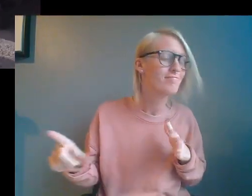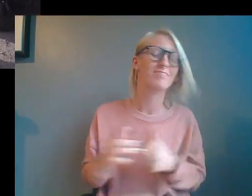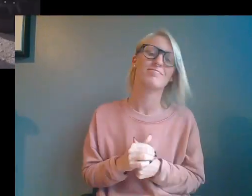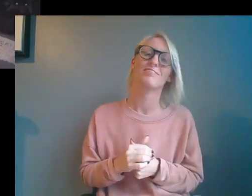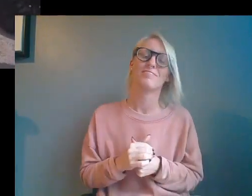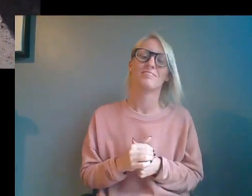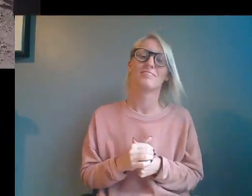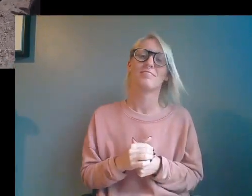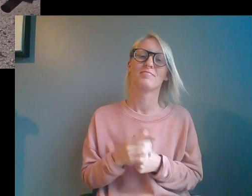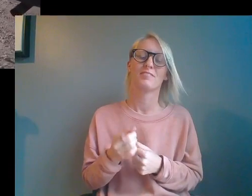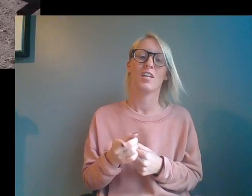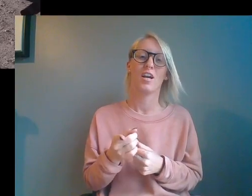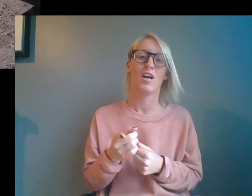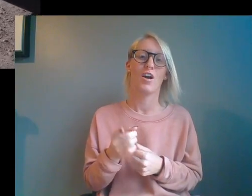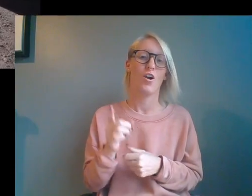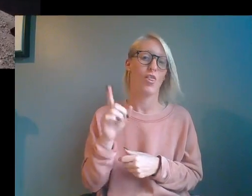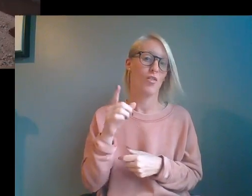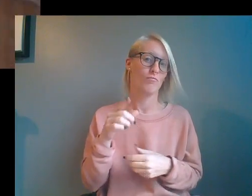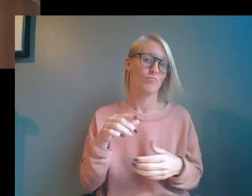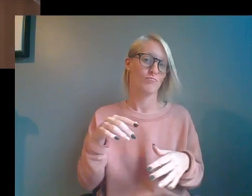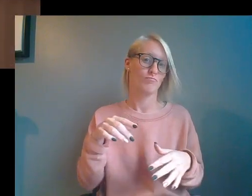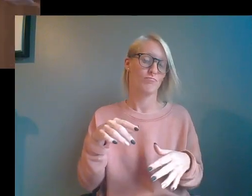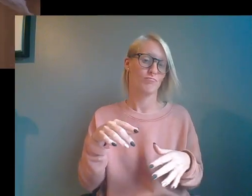These are the residents of Oatman.